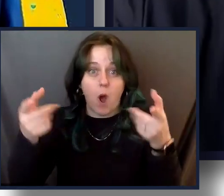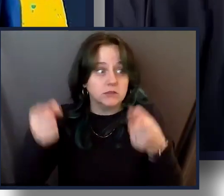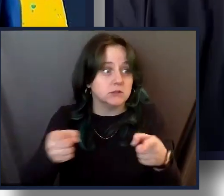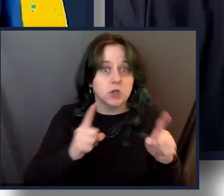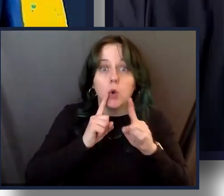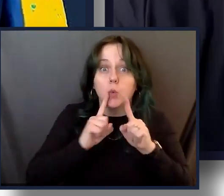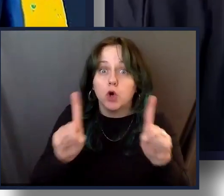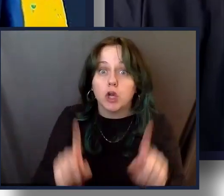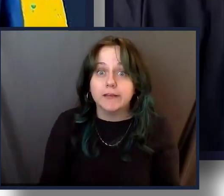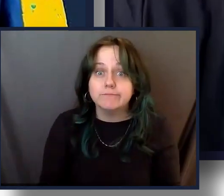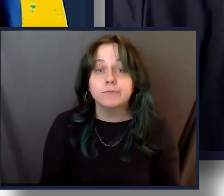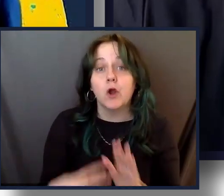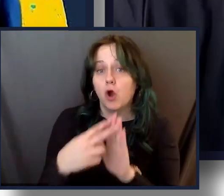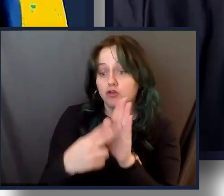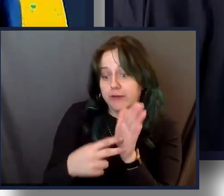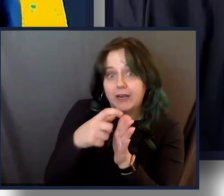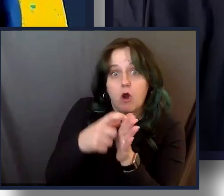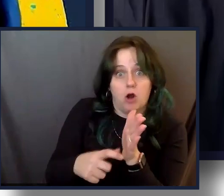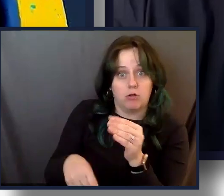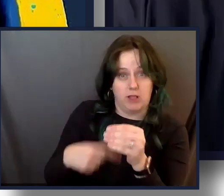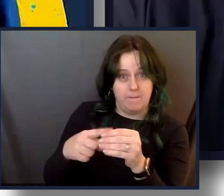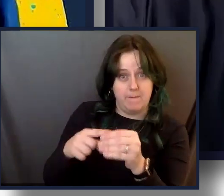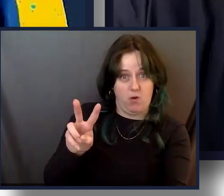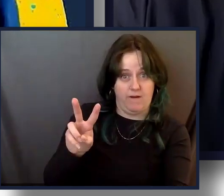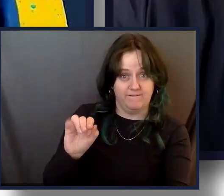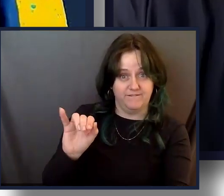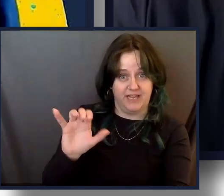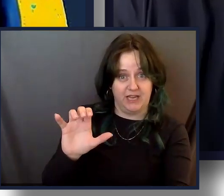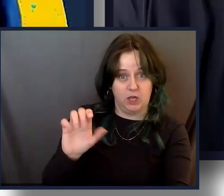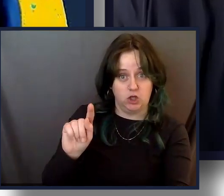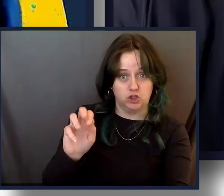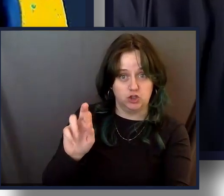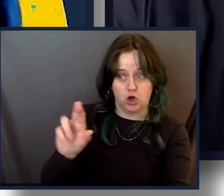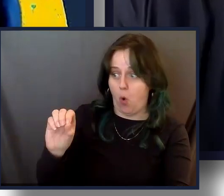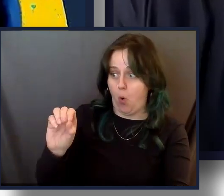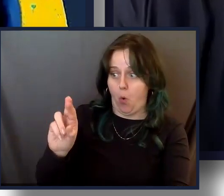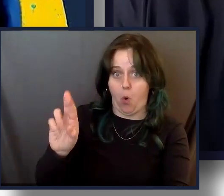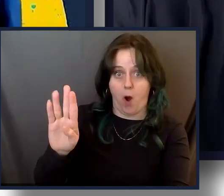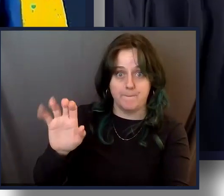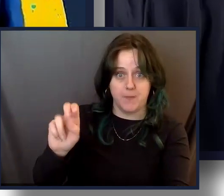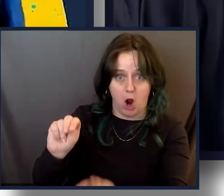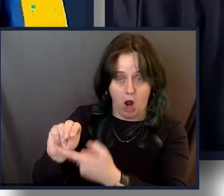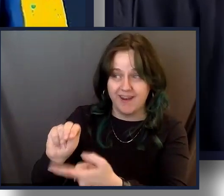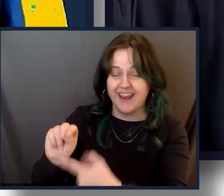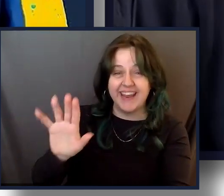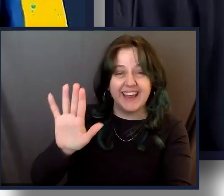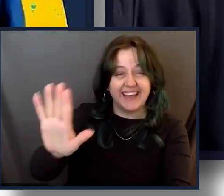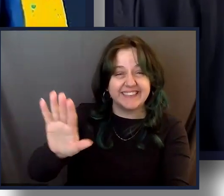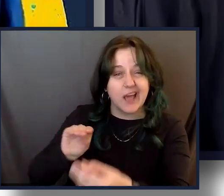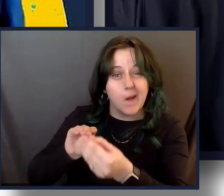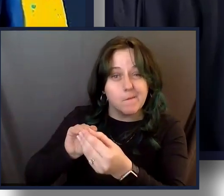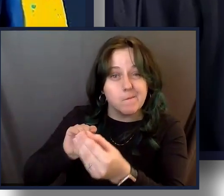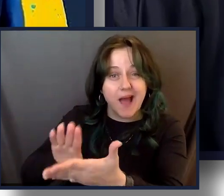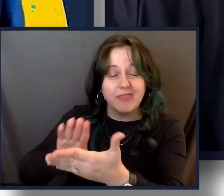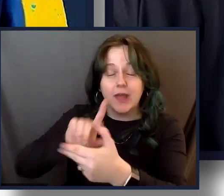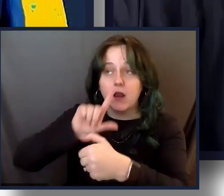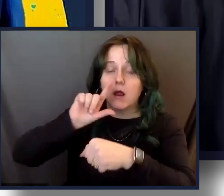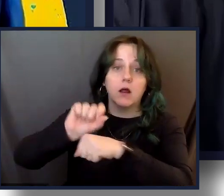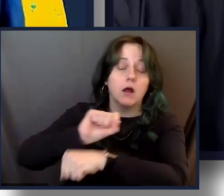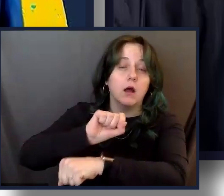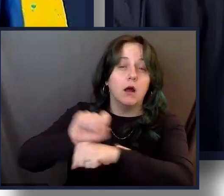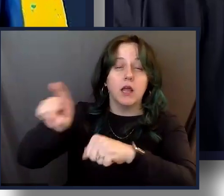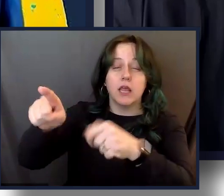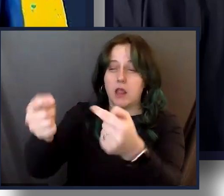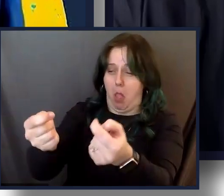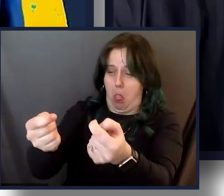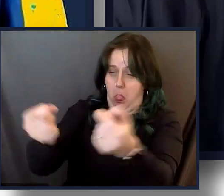Viktor Orban and the method by which he really eliminated democracy from